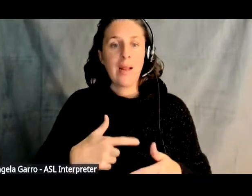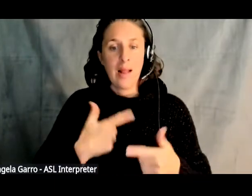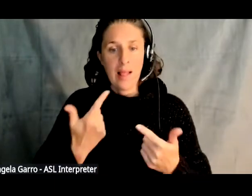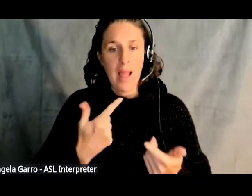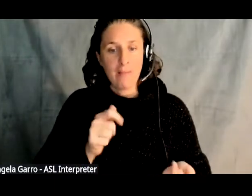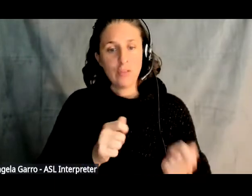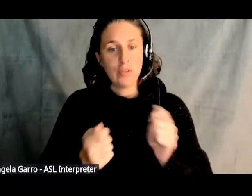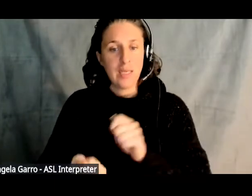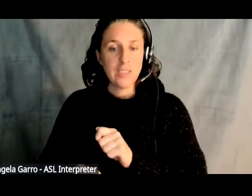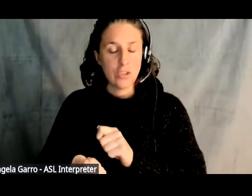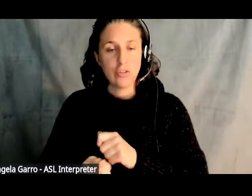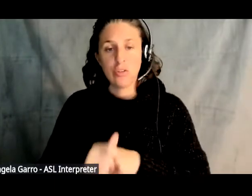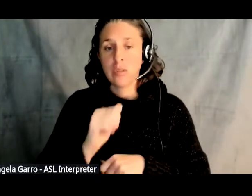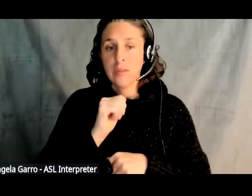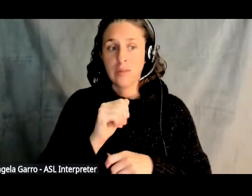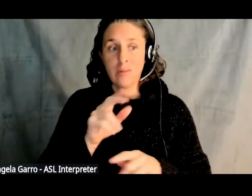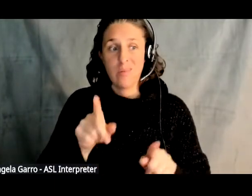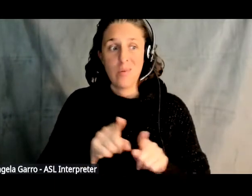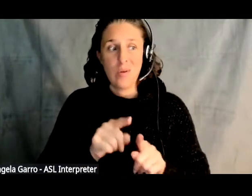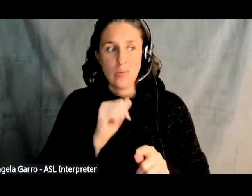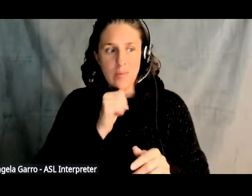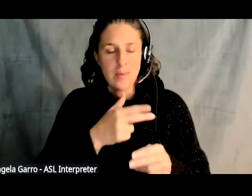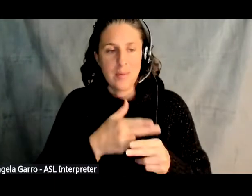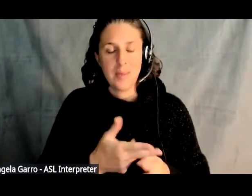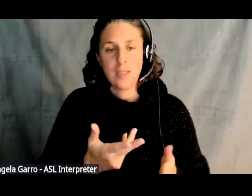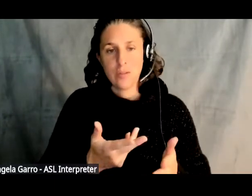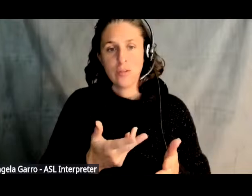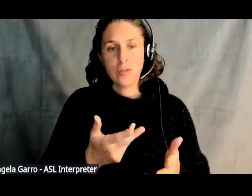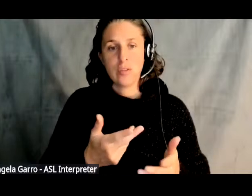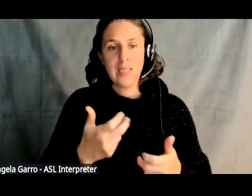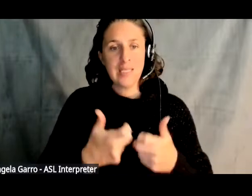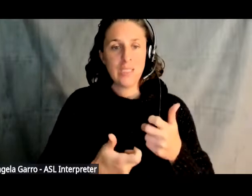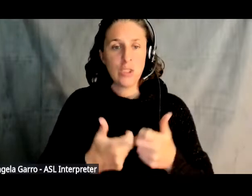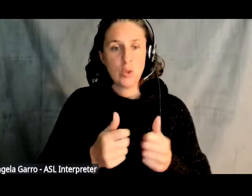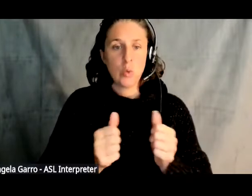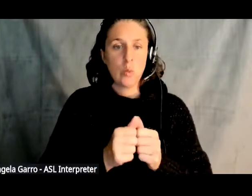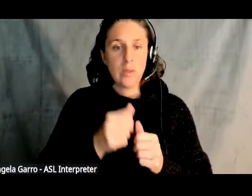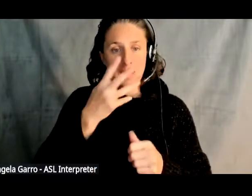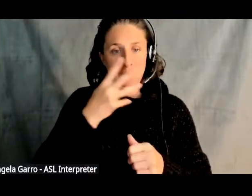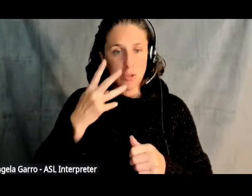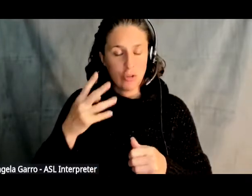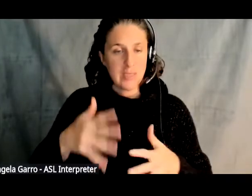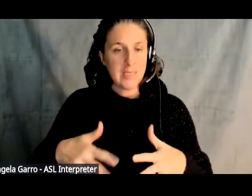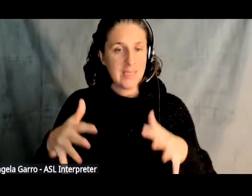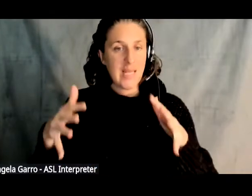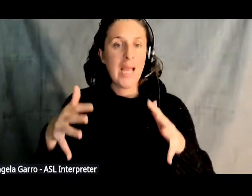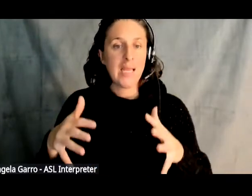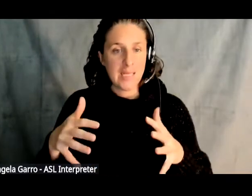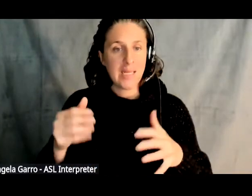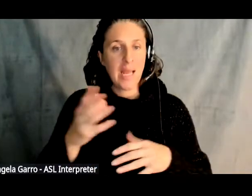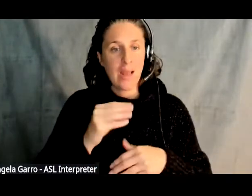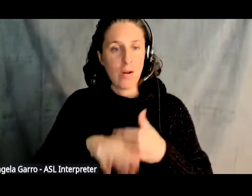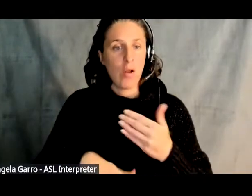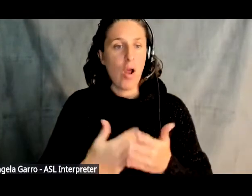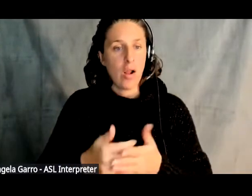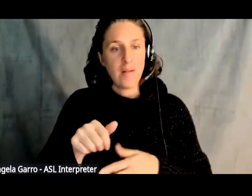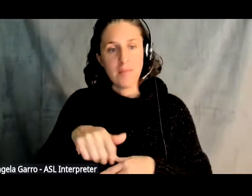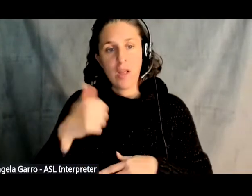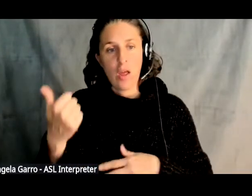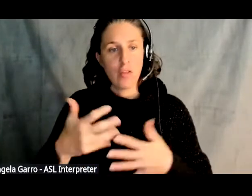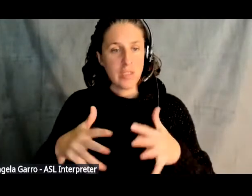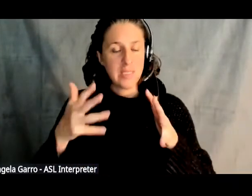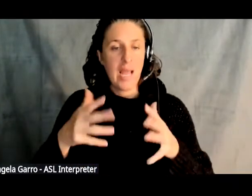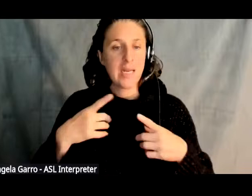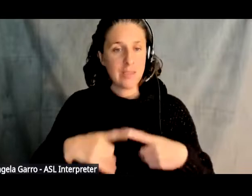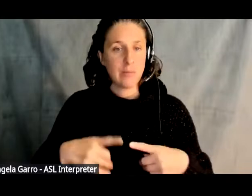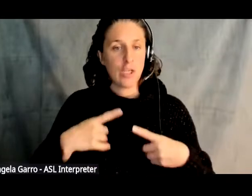transitions, not to mention the issues with immigration anxiety and all of the other anxiety and